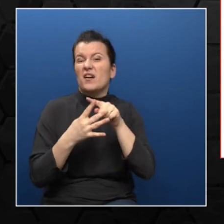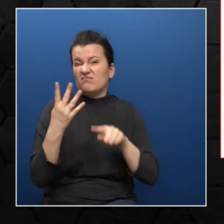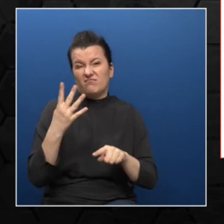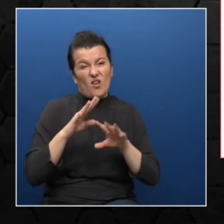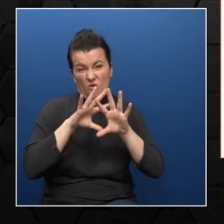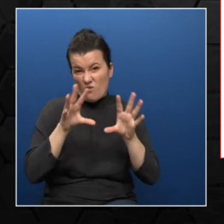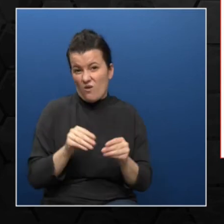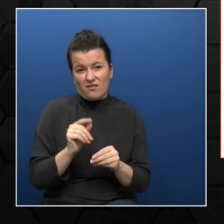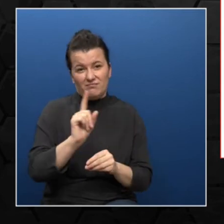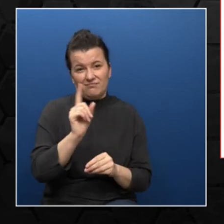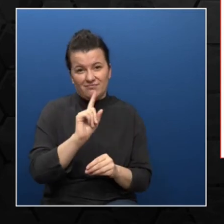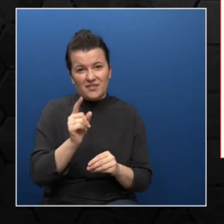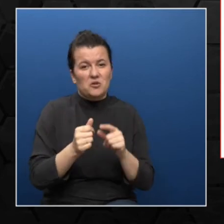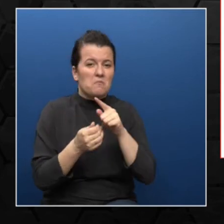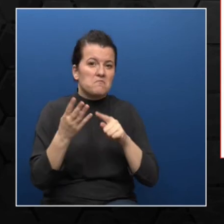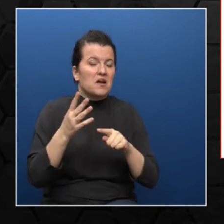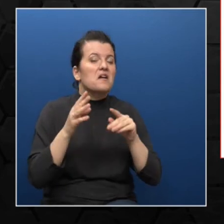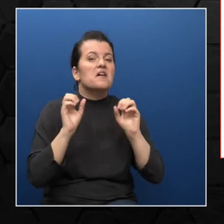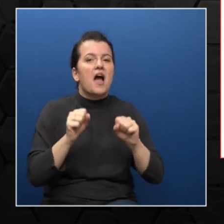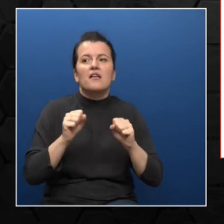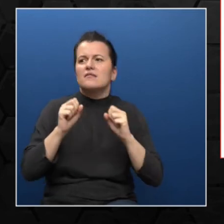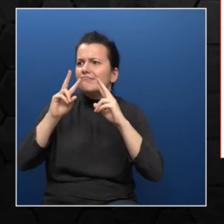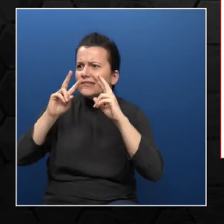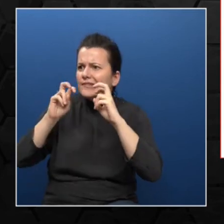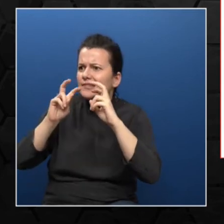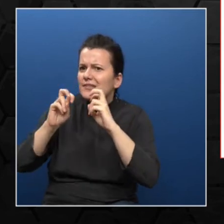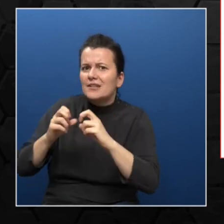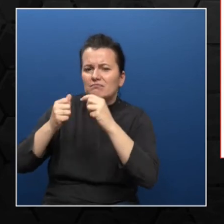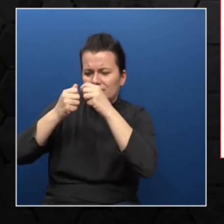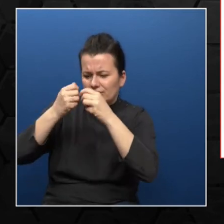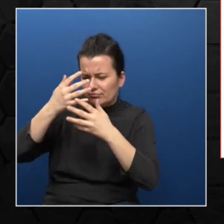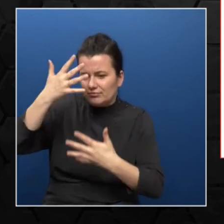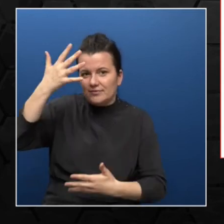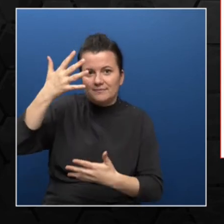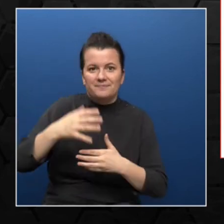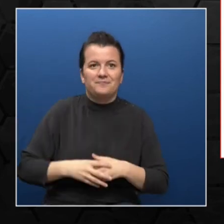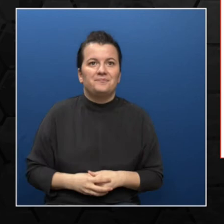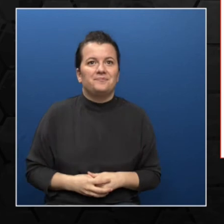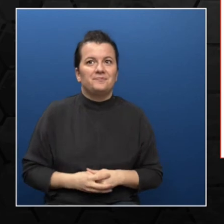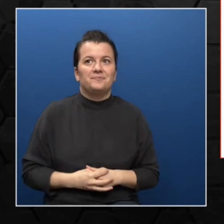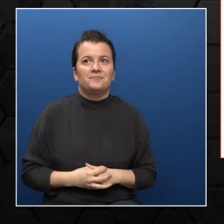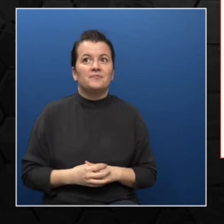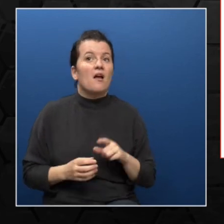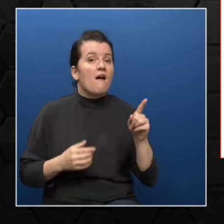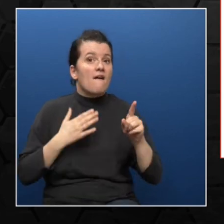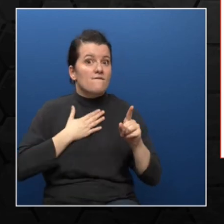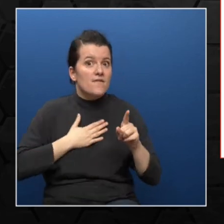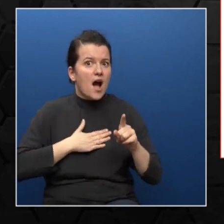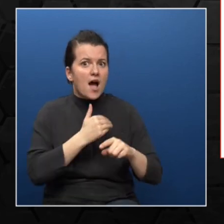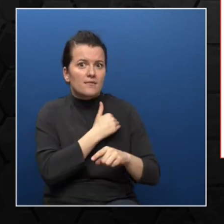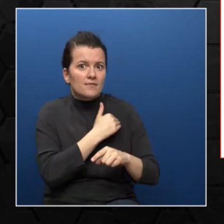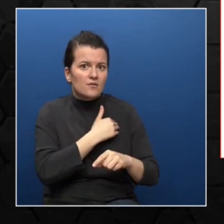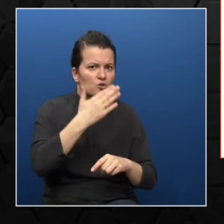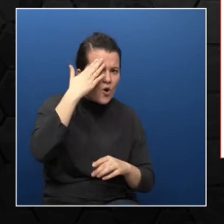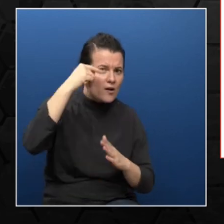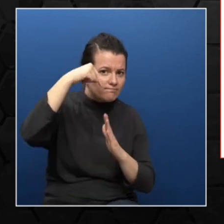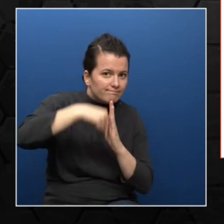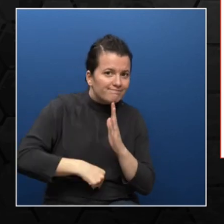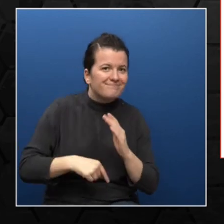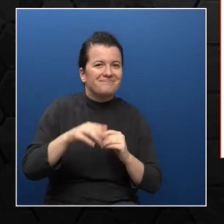please feel free to check that out. Yeah, so if you want to contact me further, this is my email if you want to